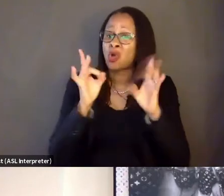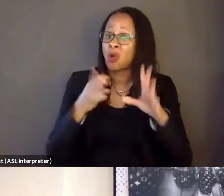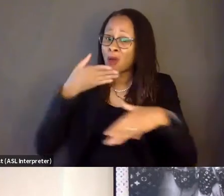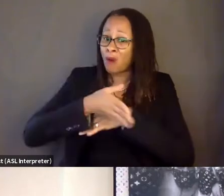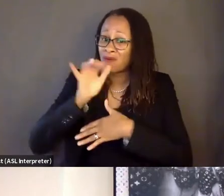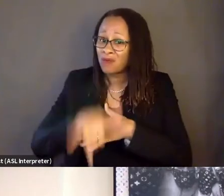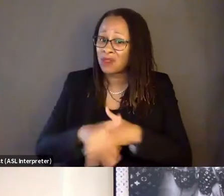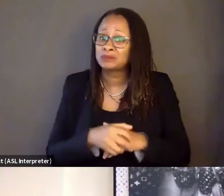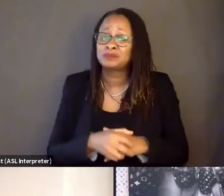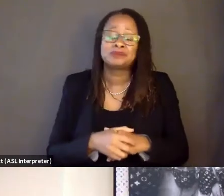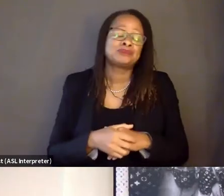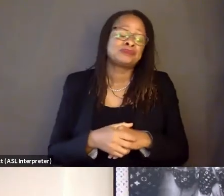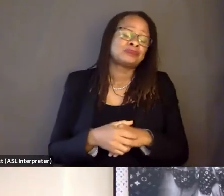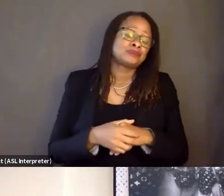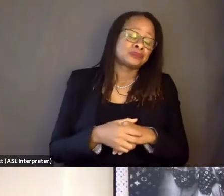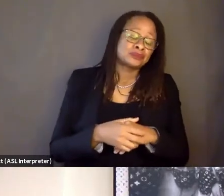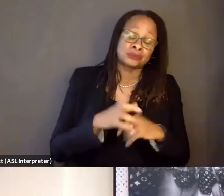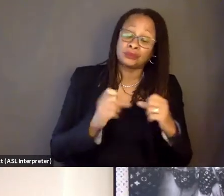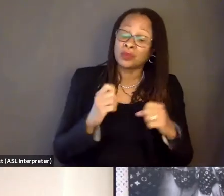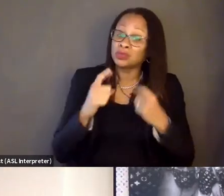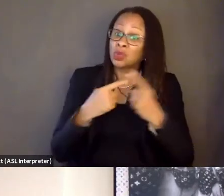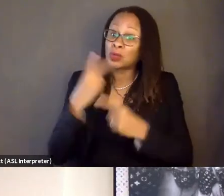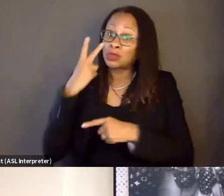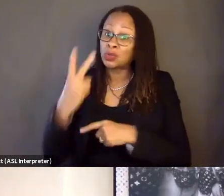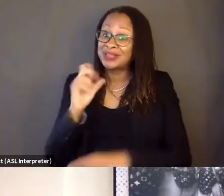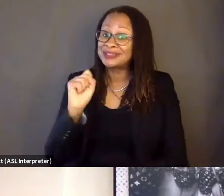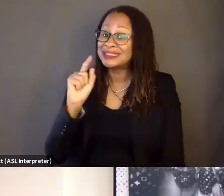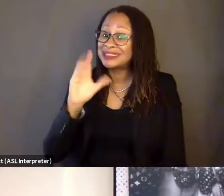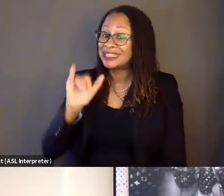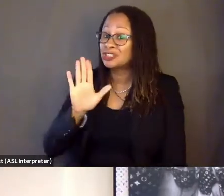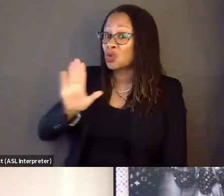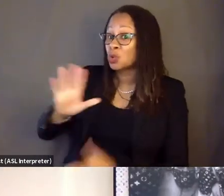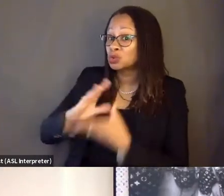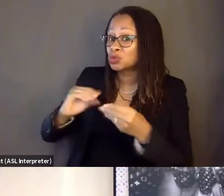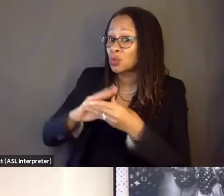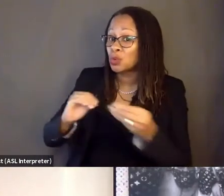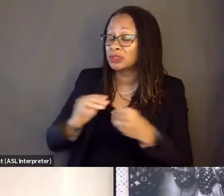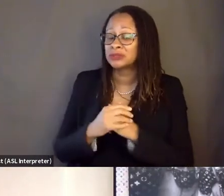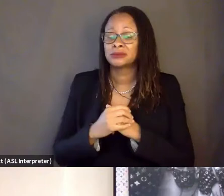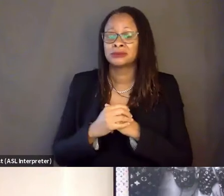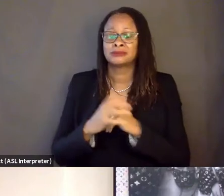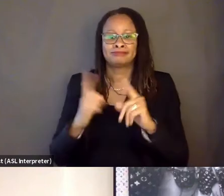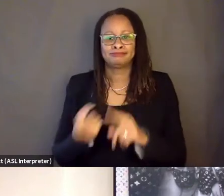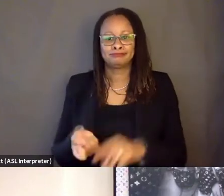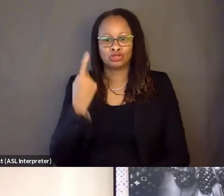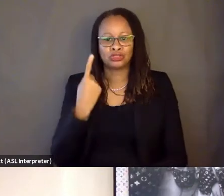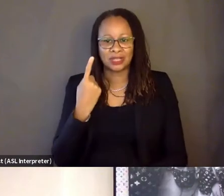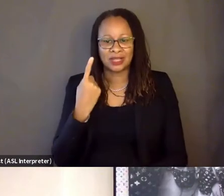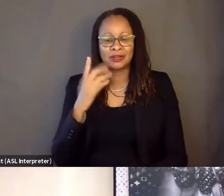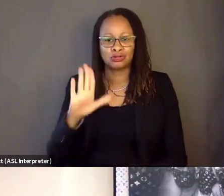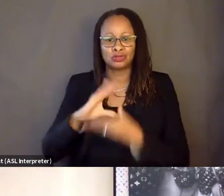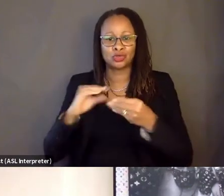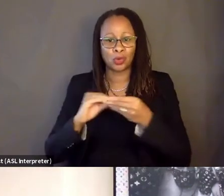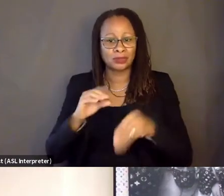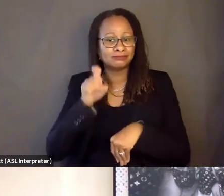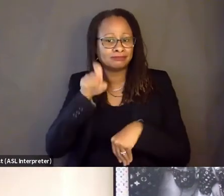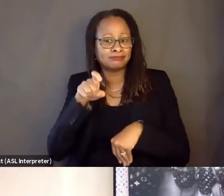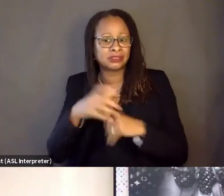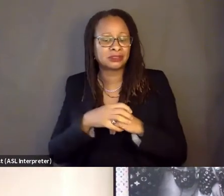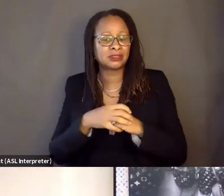so, you know, when you look at Stacey's story, to understand her story, what